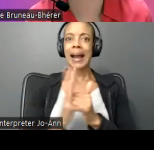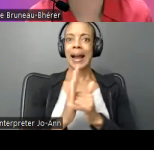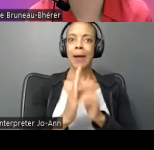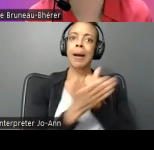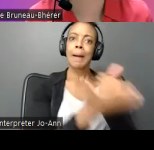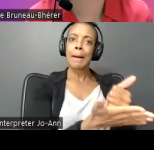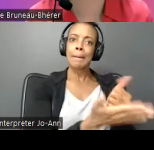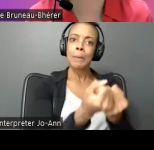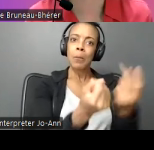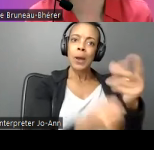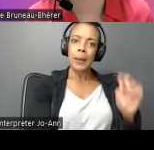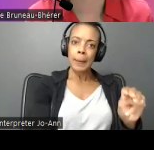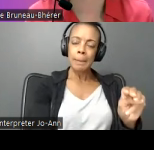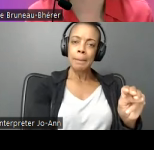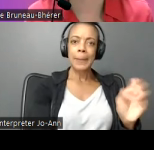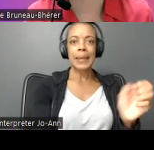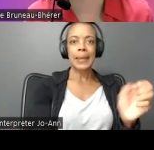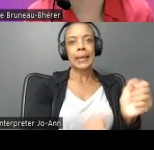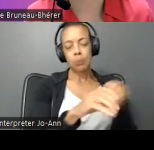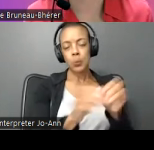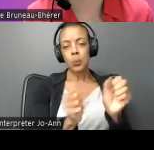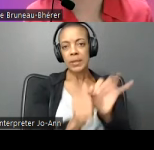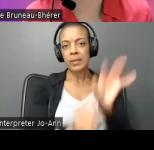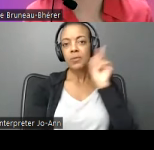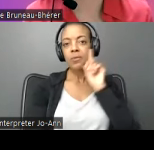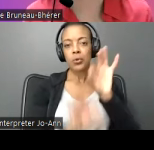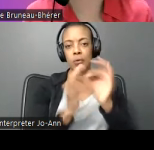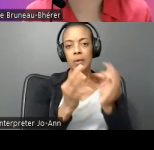society, for example, in his foster family?